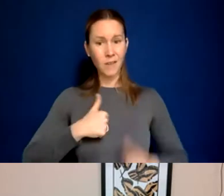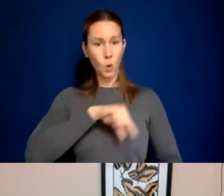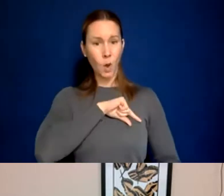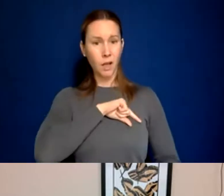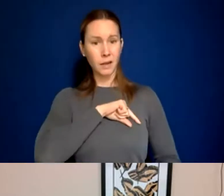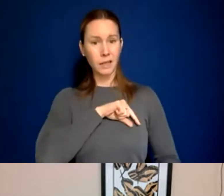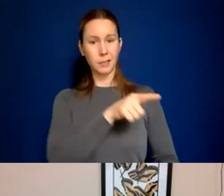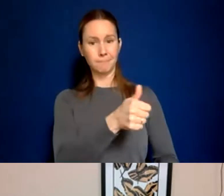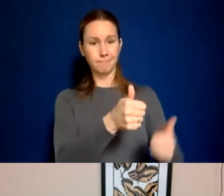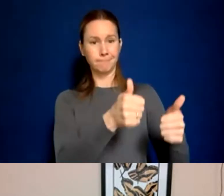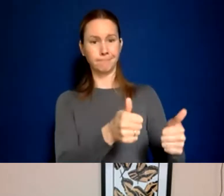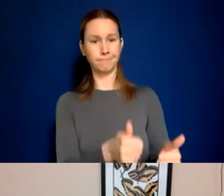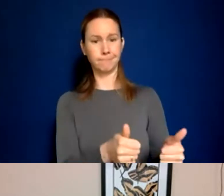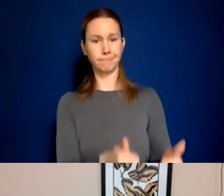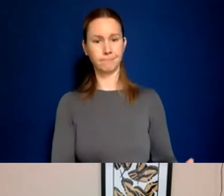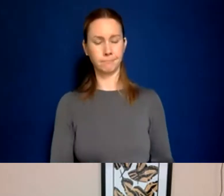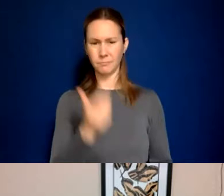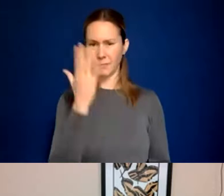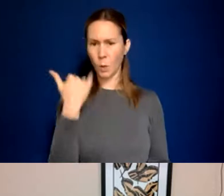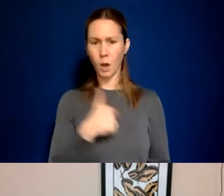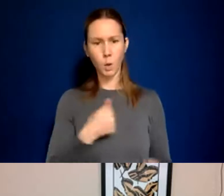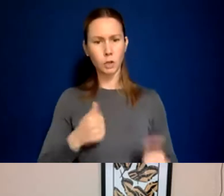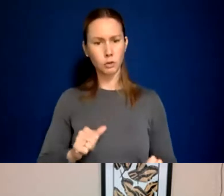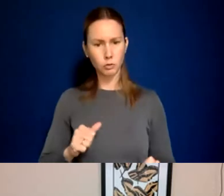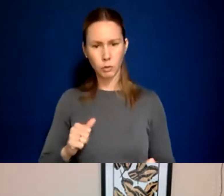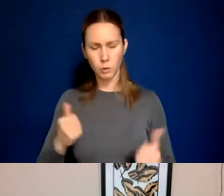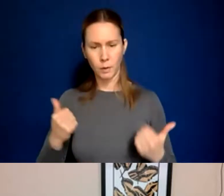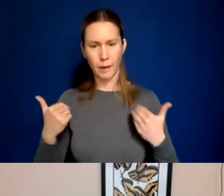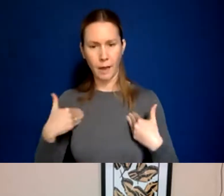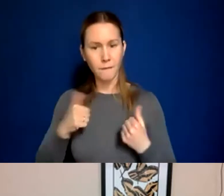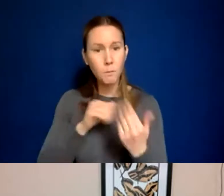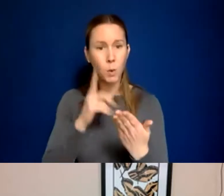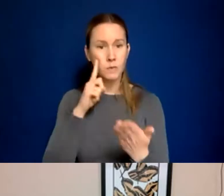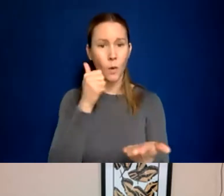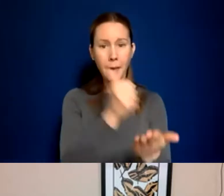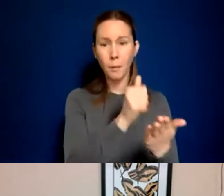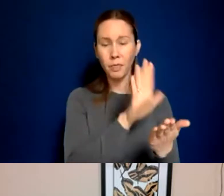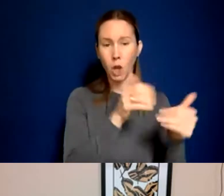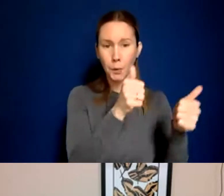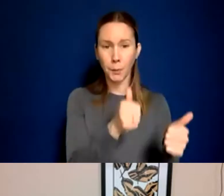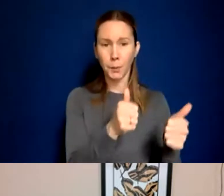disease progression, why are we trying to come with interventions that slow down progression?